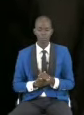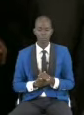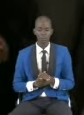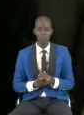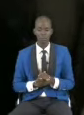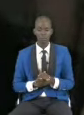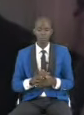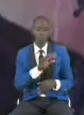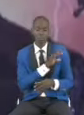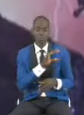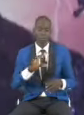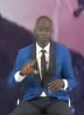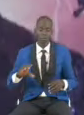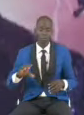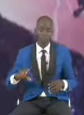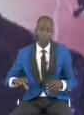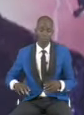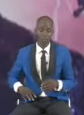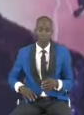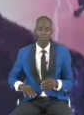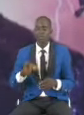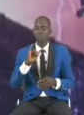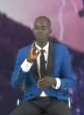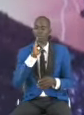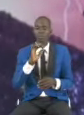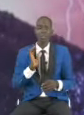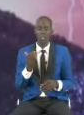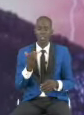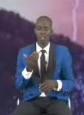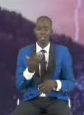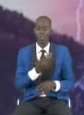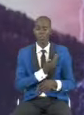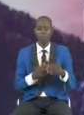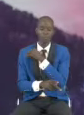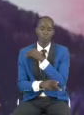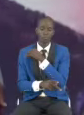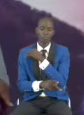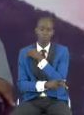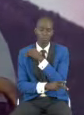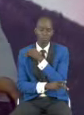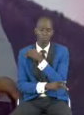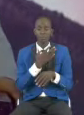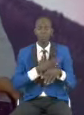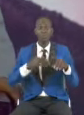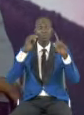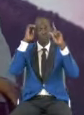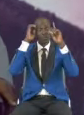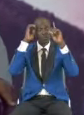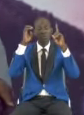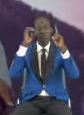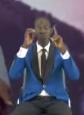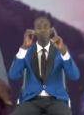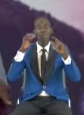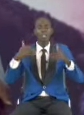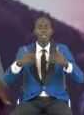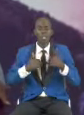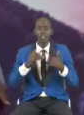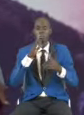Christ is our Passover. And he has been smitten for